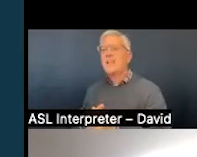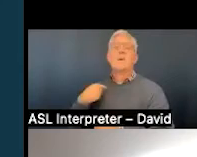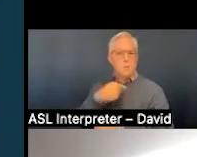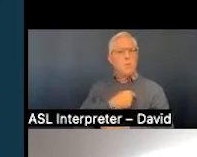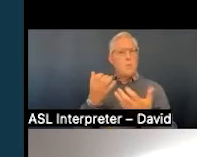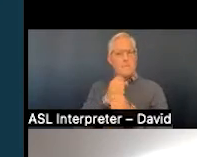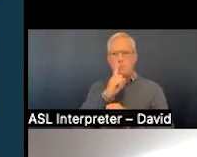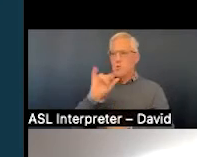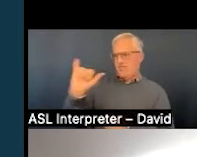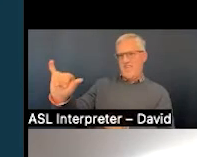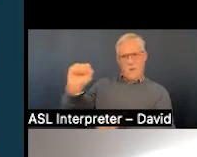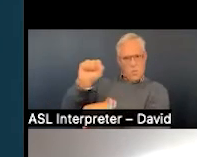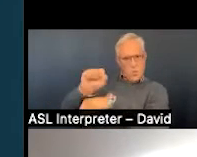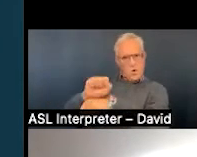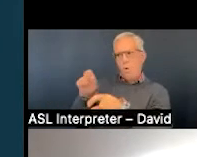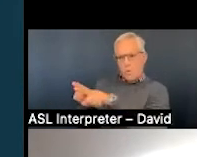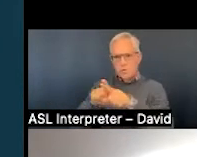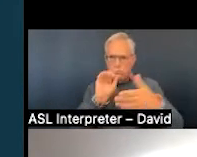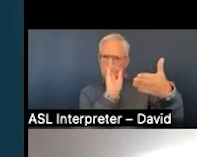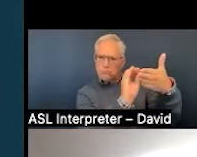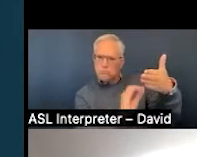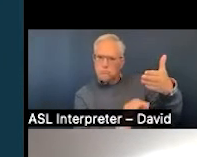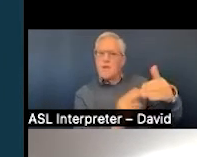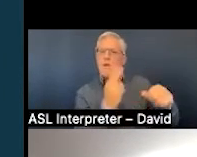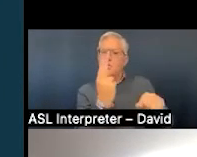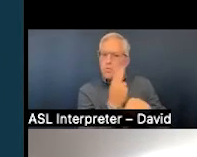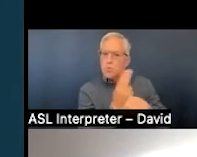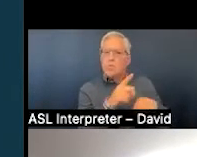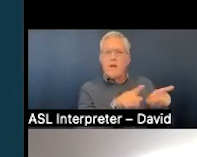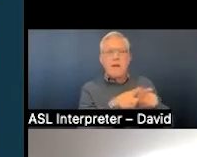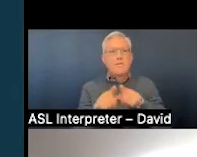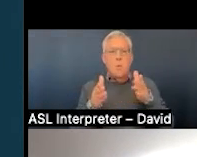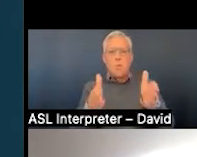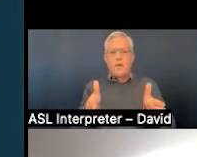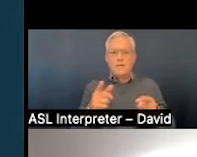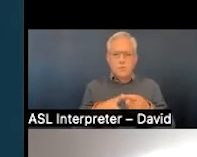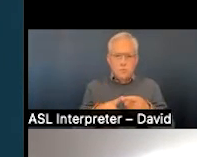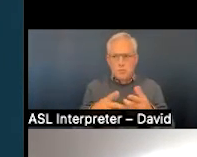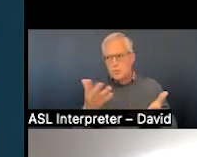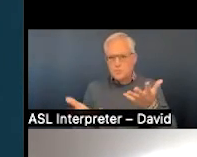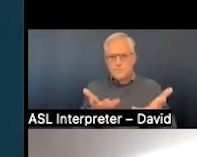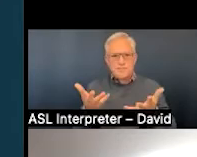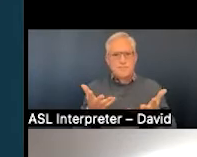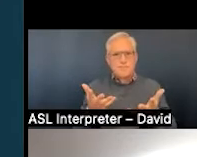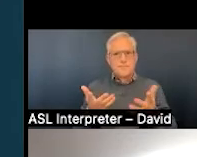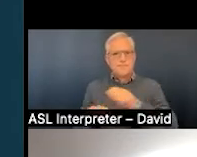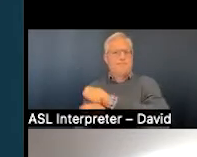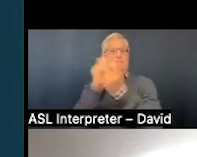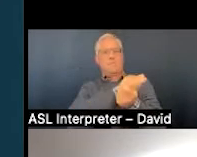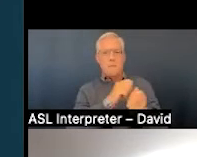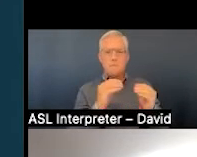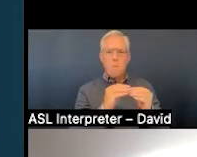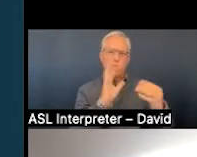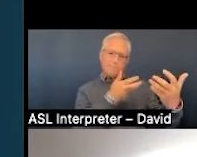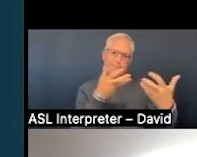that work is also tracked and potentially used as a basis for to version up to more theatrical quality. So far, there's